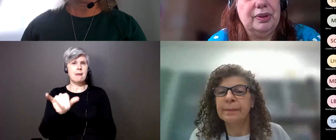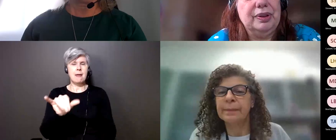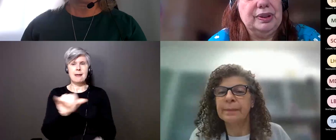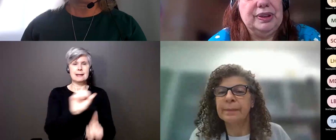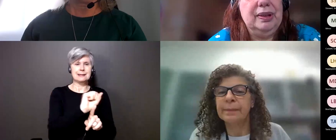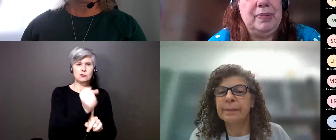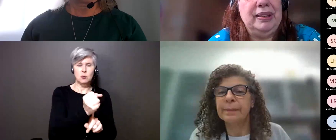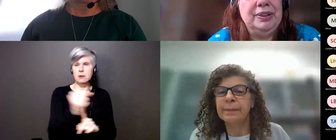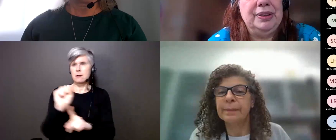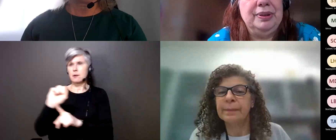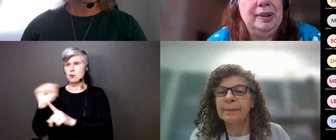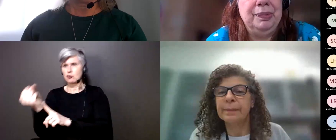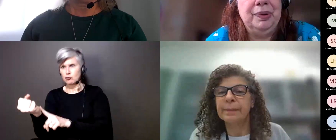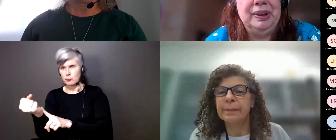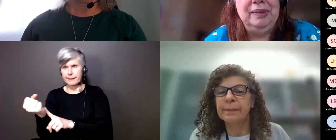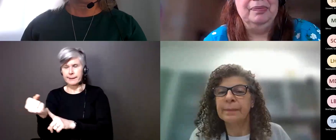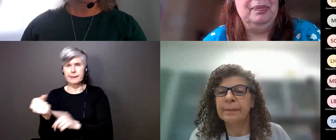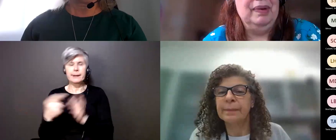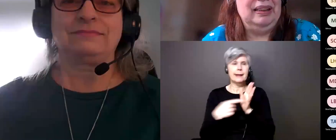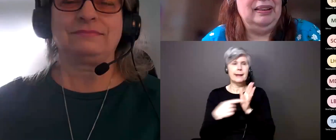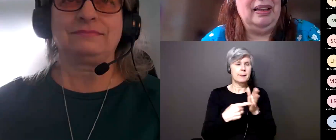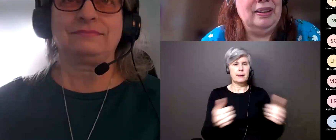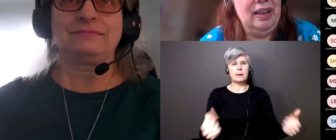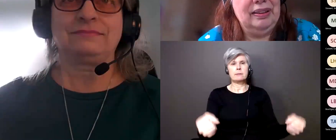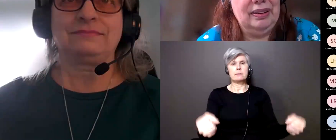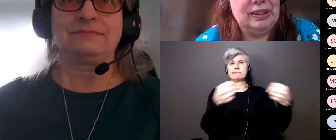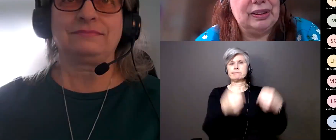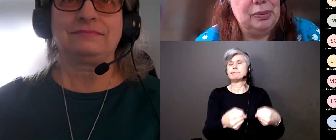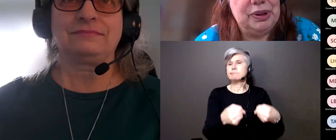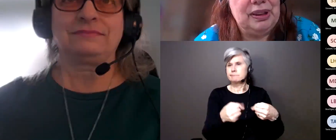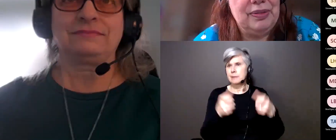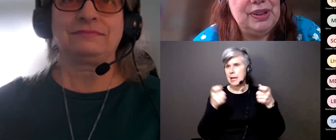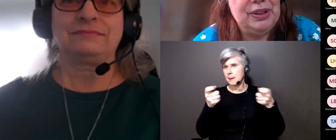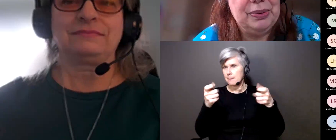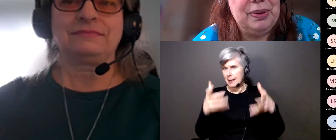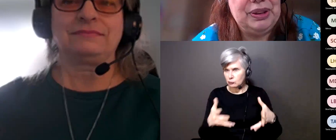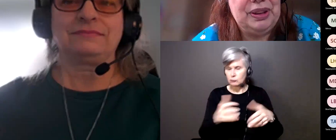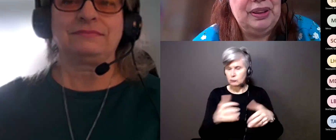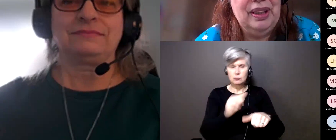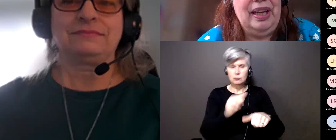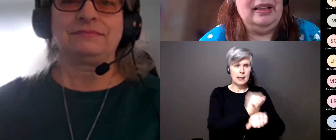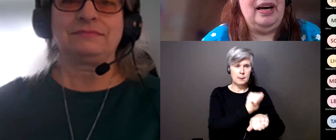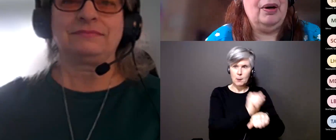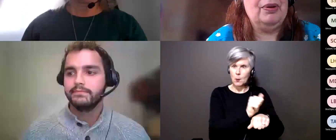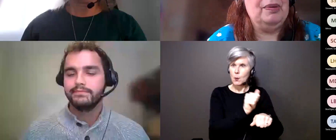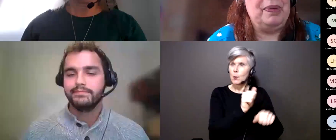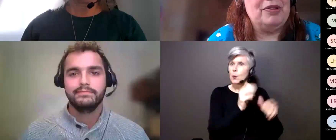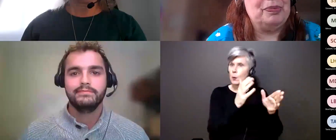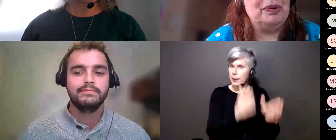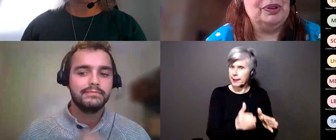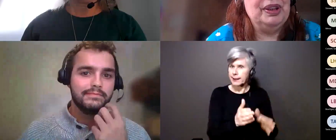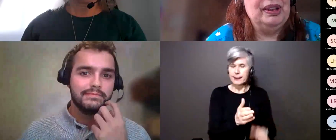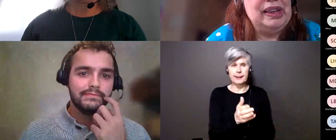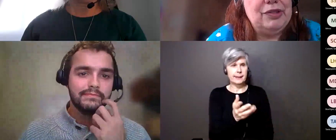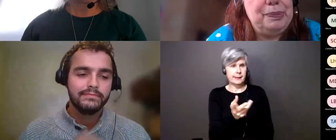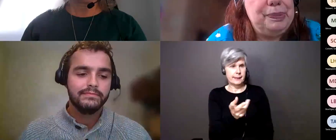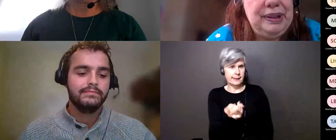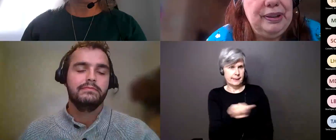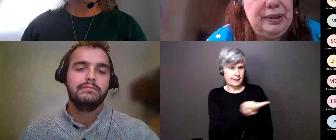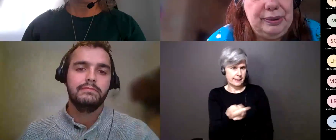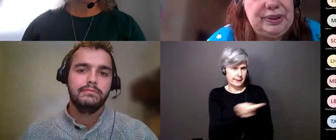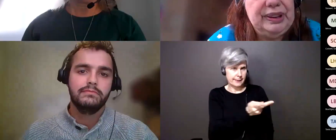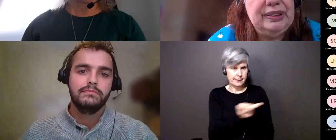accommodation where you're going to see a manager and employee and a description of the situation and how the passport